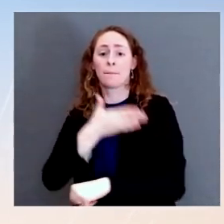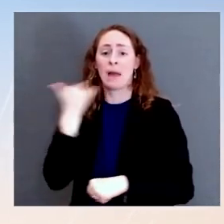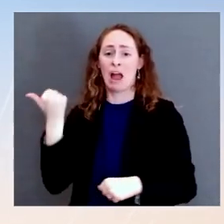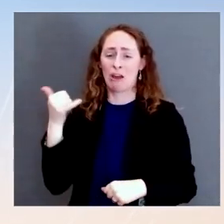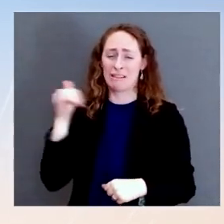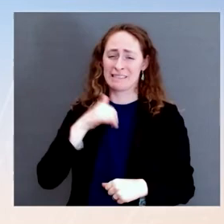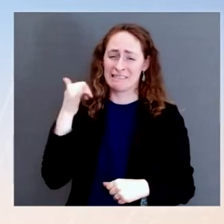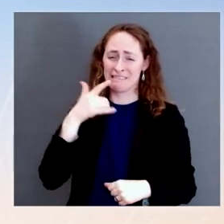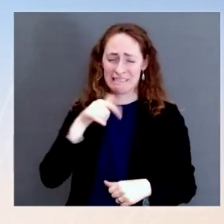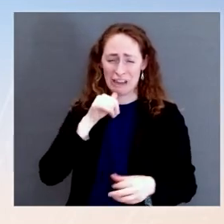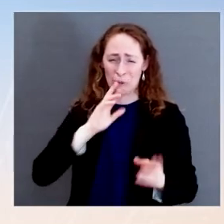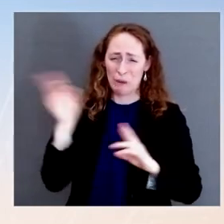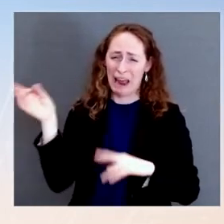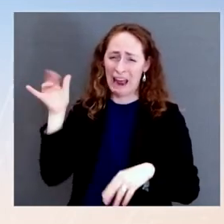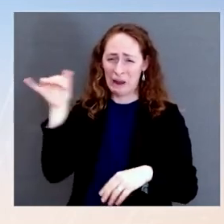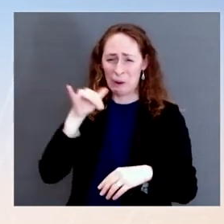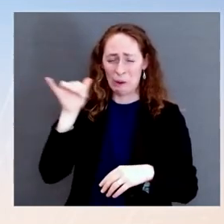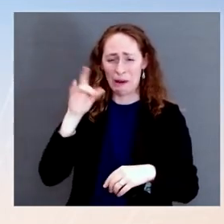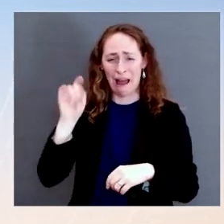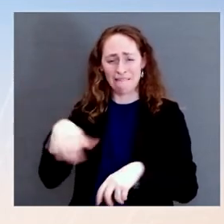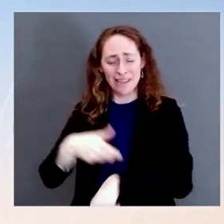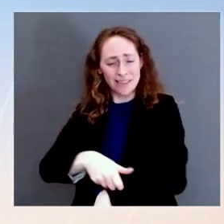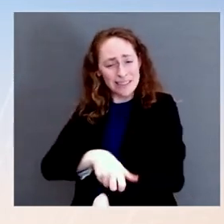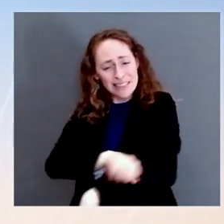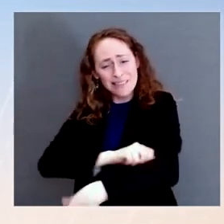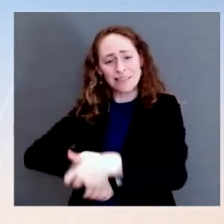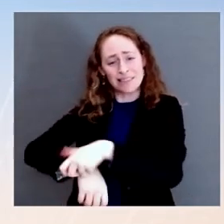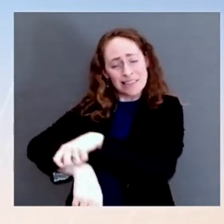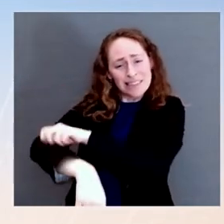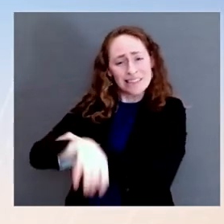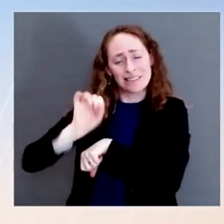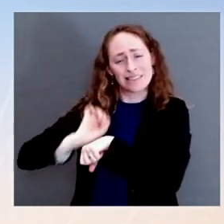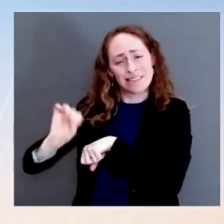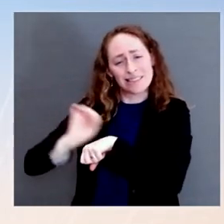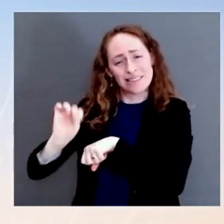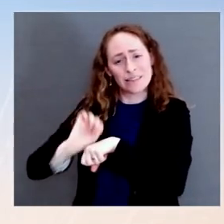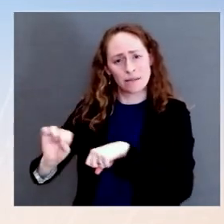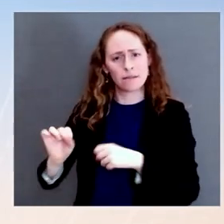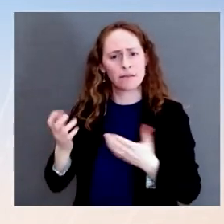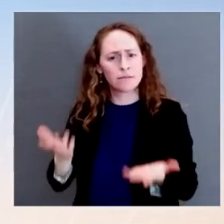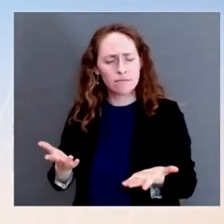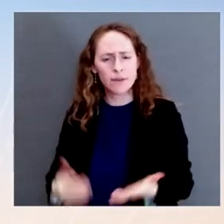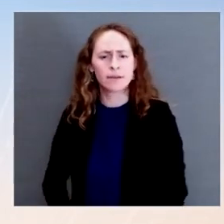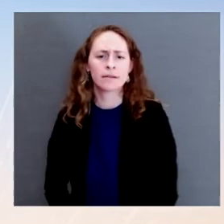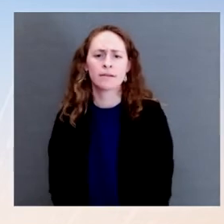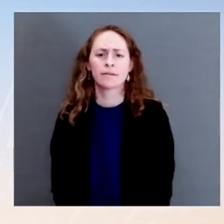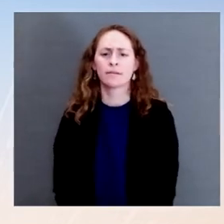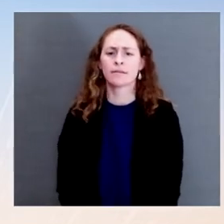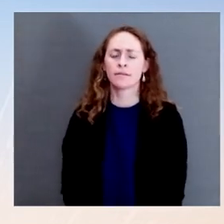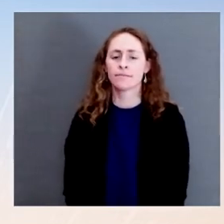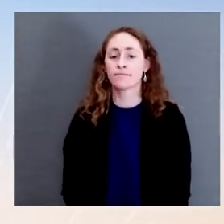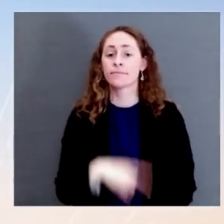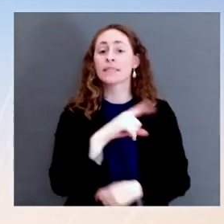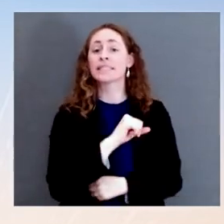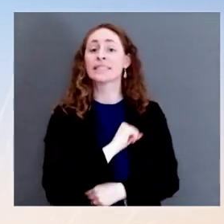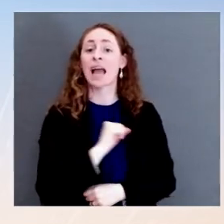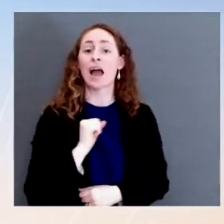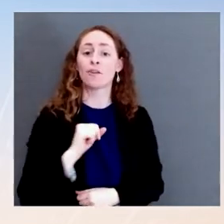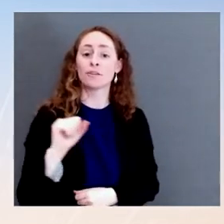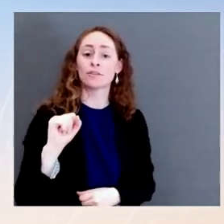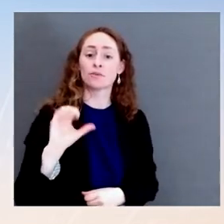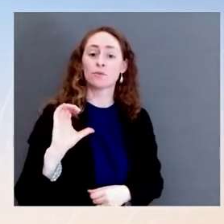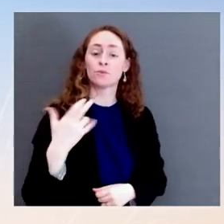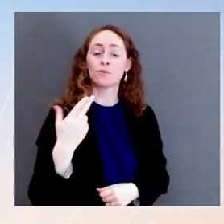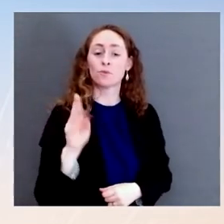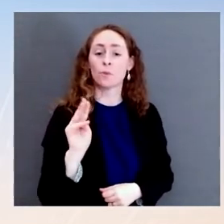Leader Schumer made clear today that he's moving full speed ahead, and that he outlined in very specific, wonky Hill detail